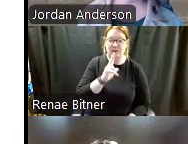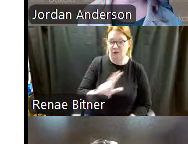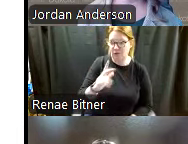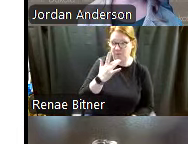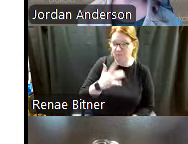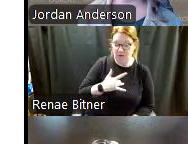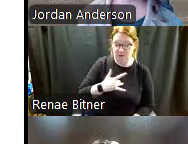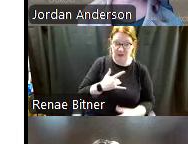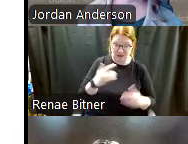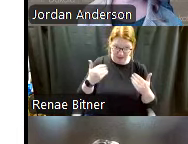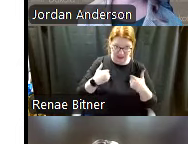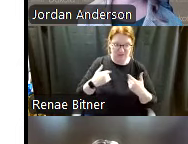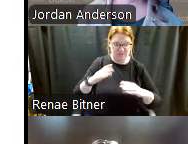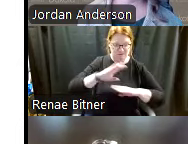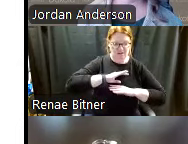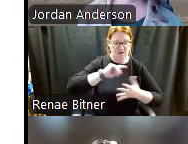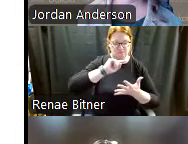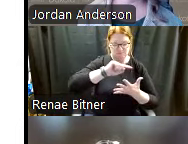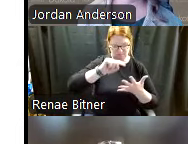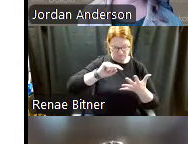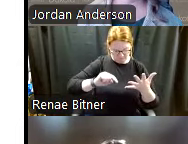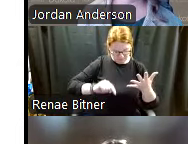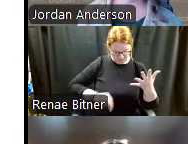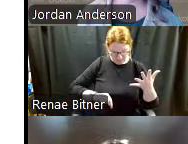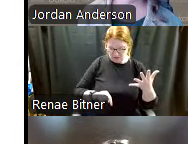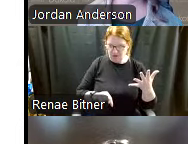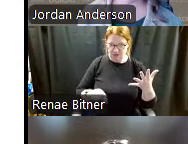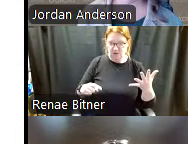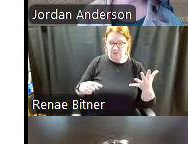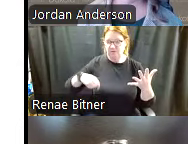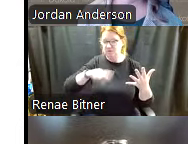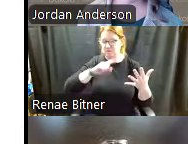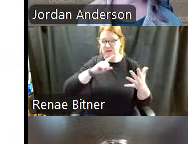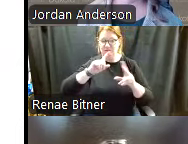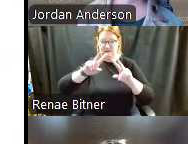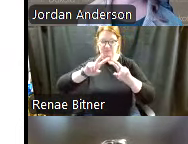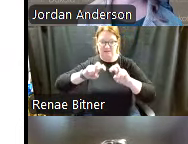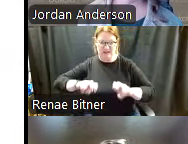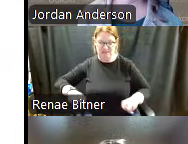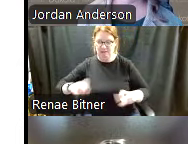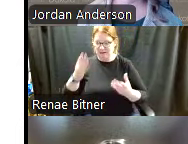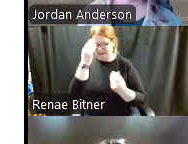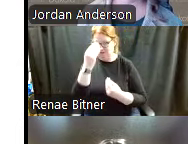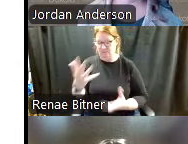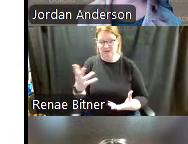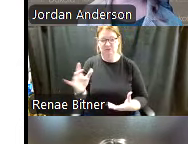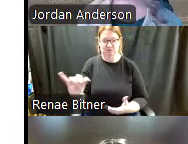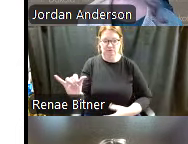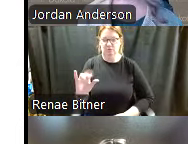and nationally the EHDI system wants to look and gather that information and analyze that to share with